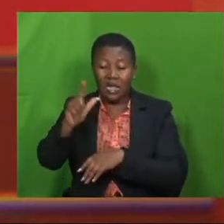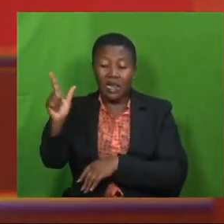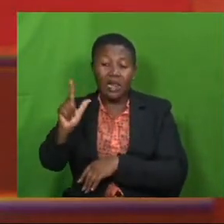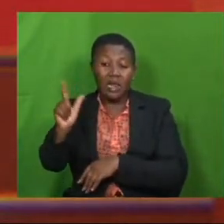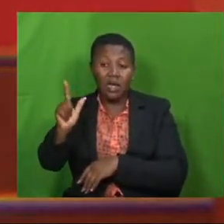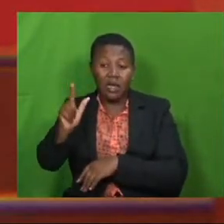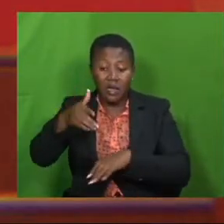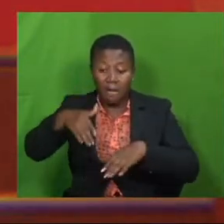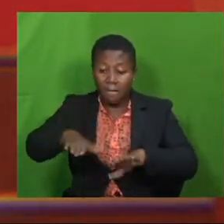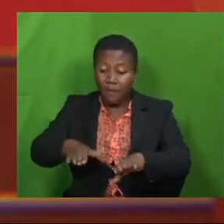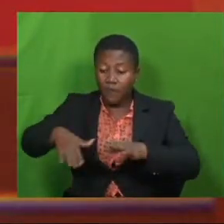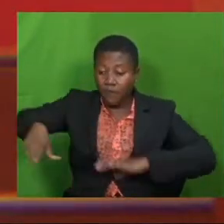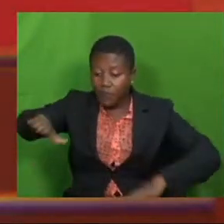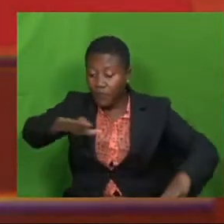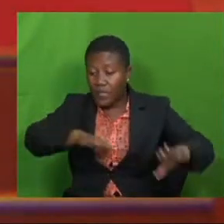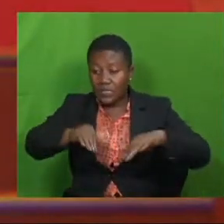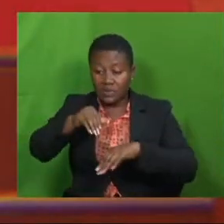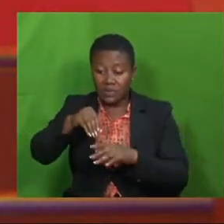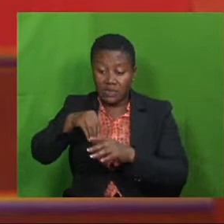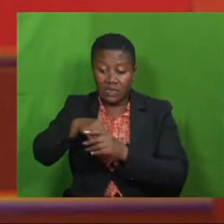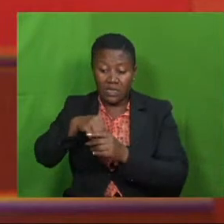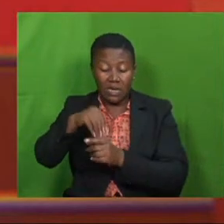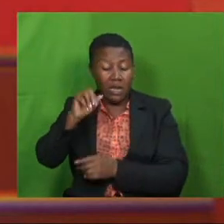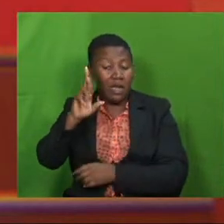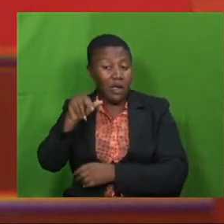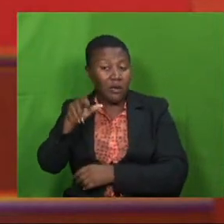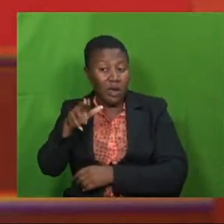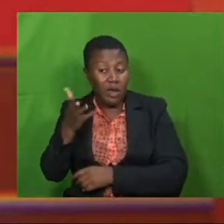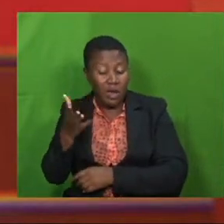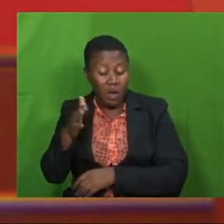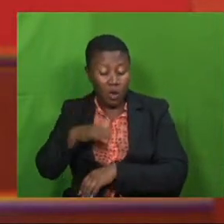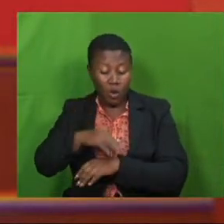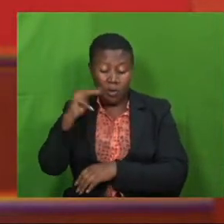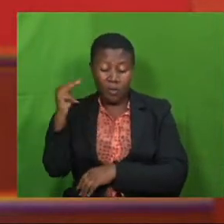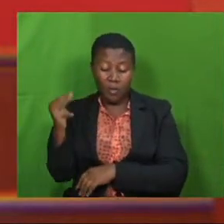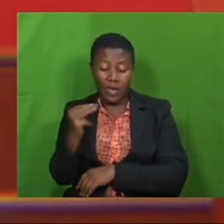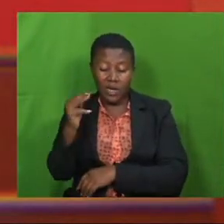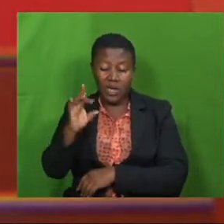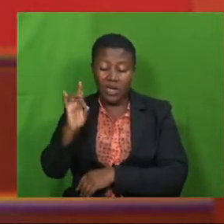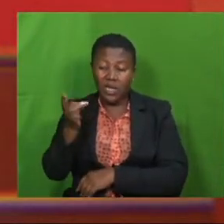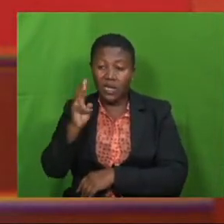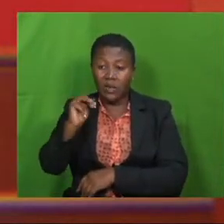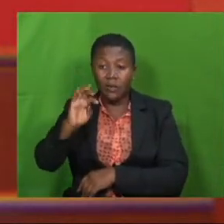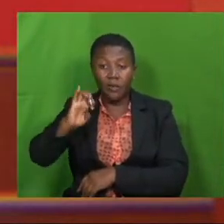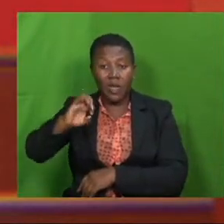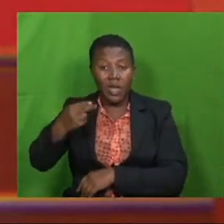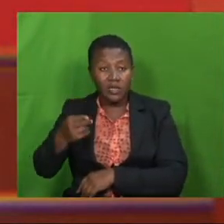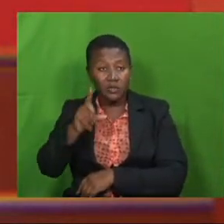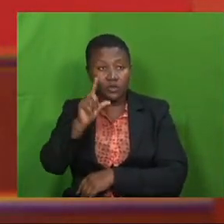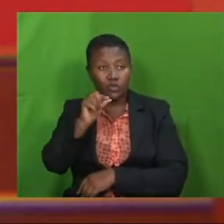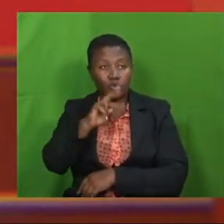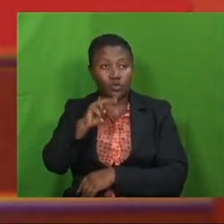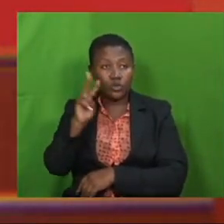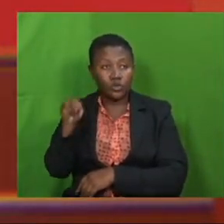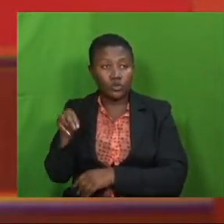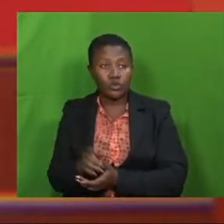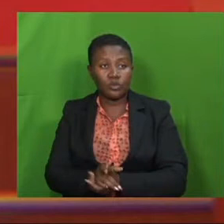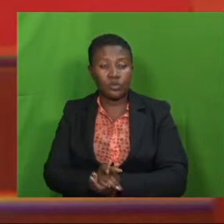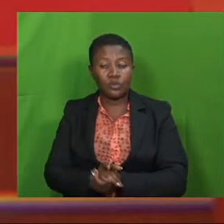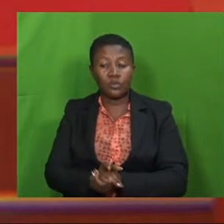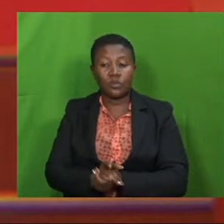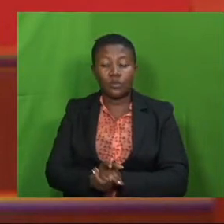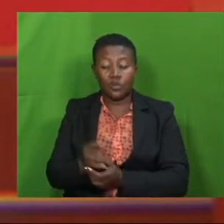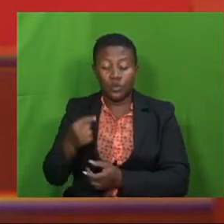in Accra here on Monday, the 8th March 2022. We